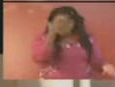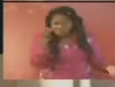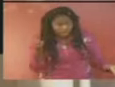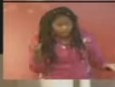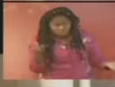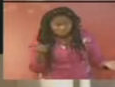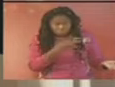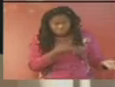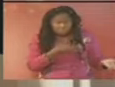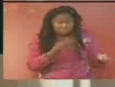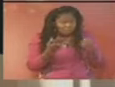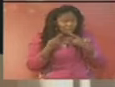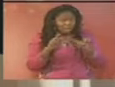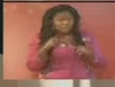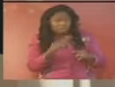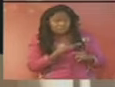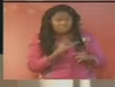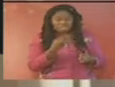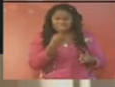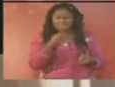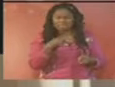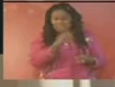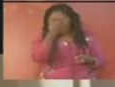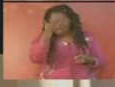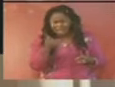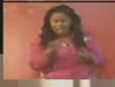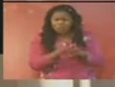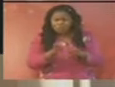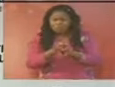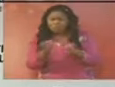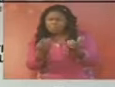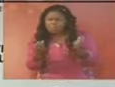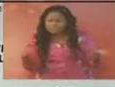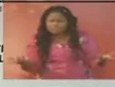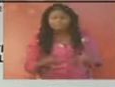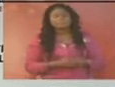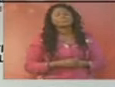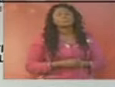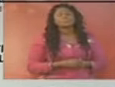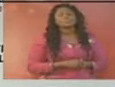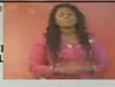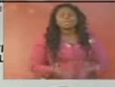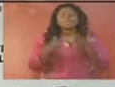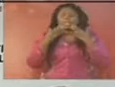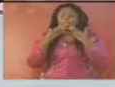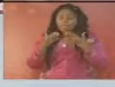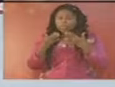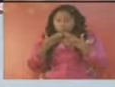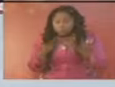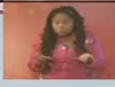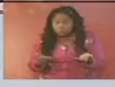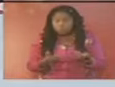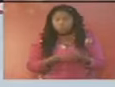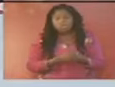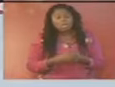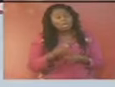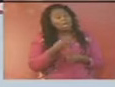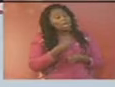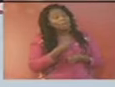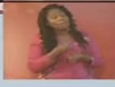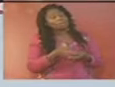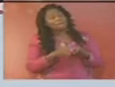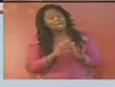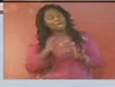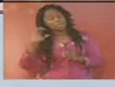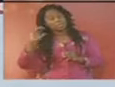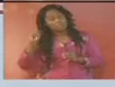either the minister or Dr. Parasram, CMO? Thank you. And I will have to get an answer from the chief executive officer.